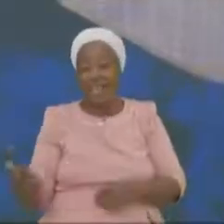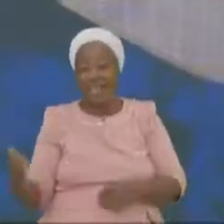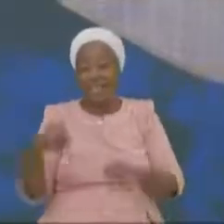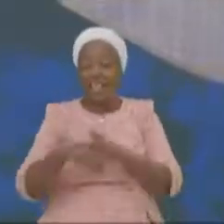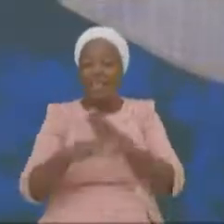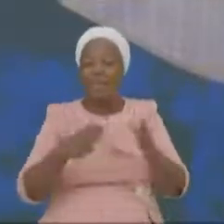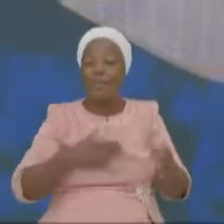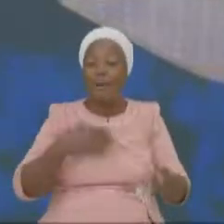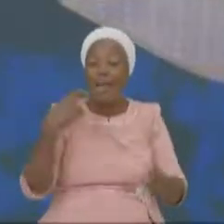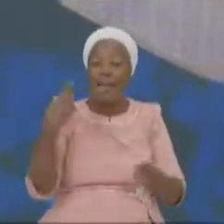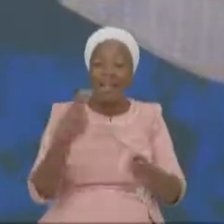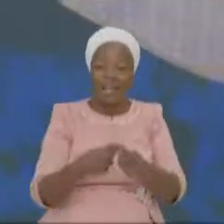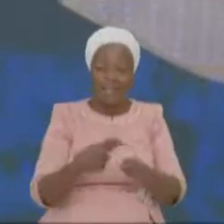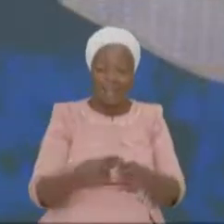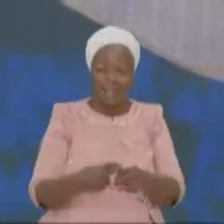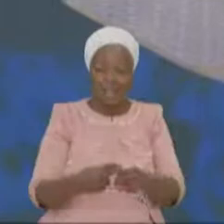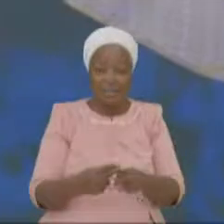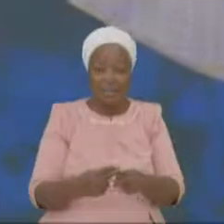my name,